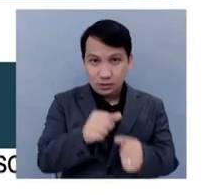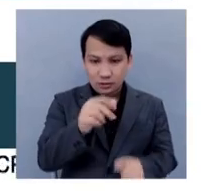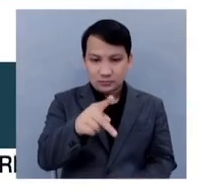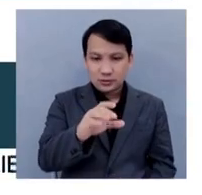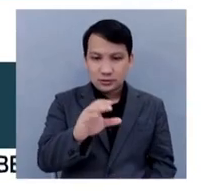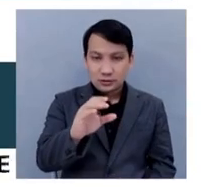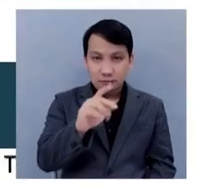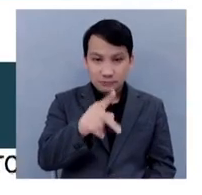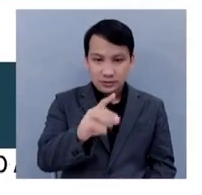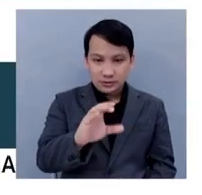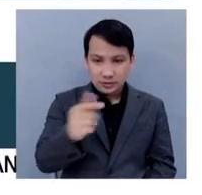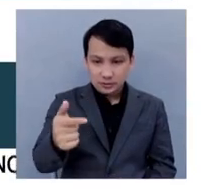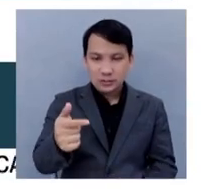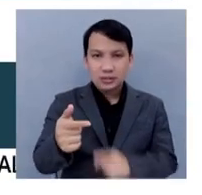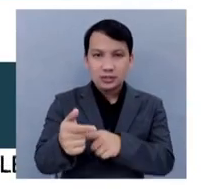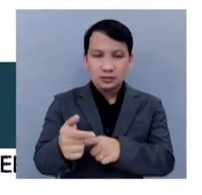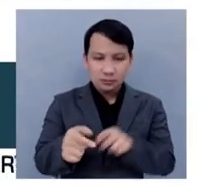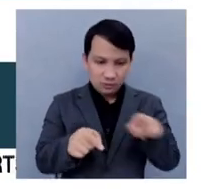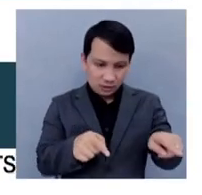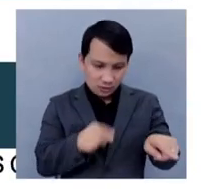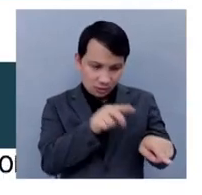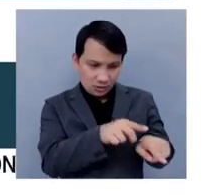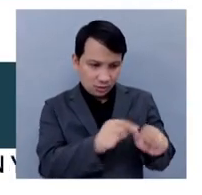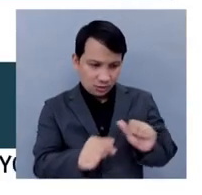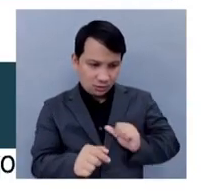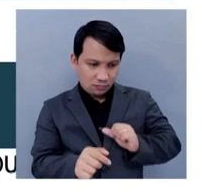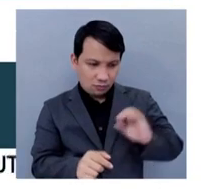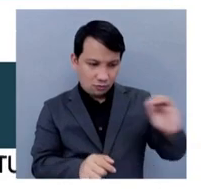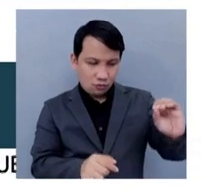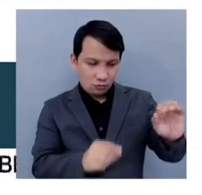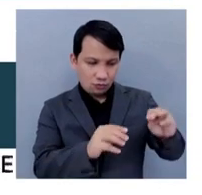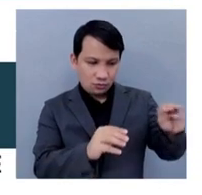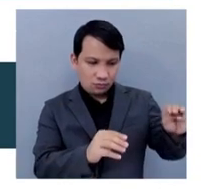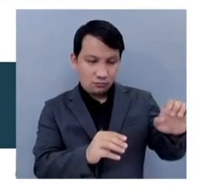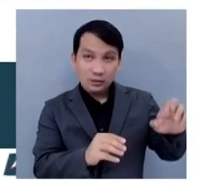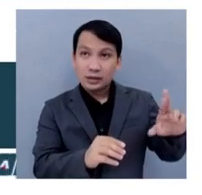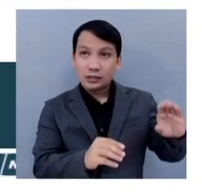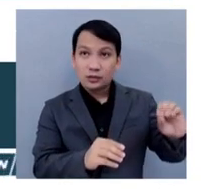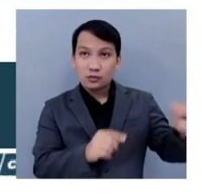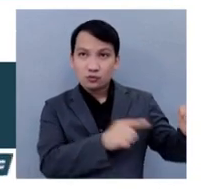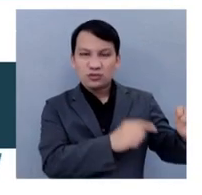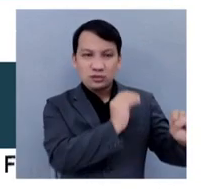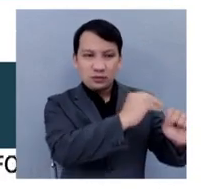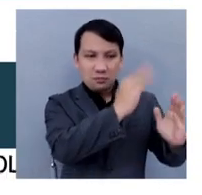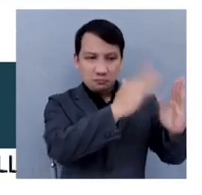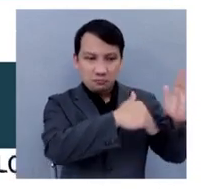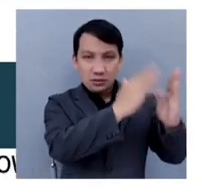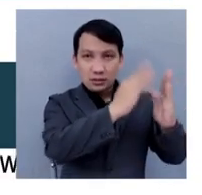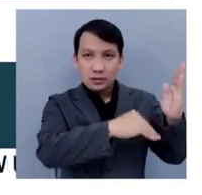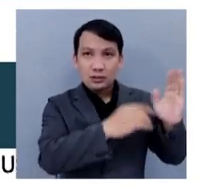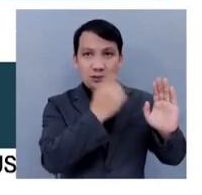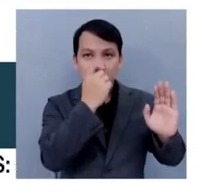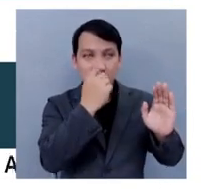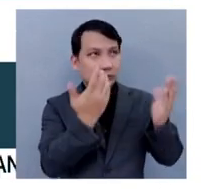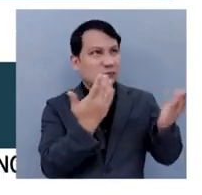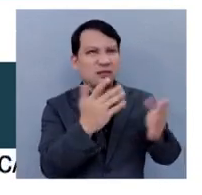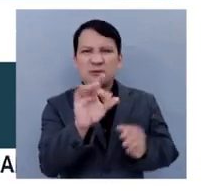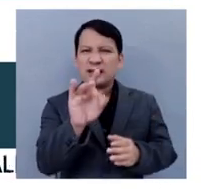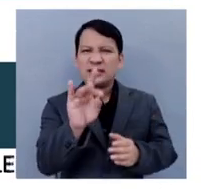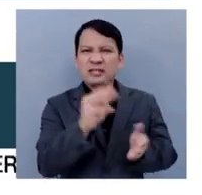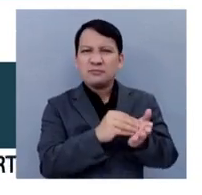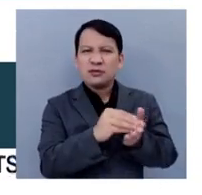found assets in the US, which are now the subject of litigation in New York, paintings by Monet worth about